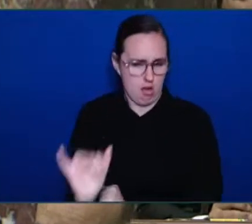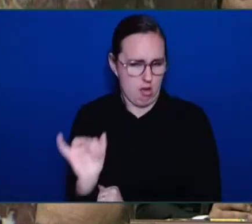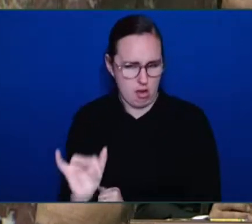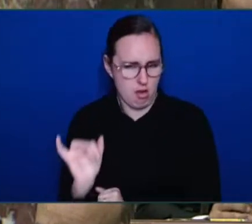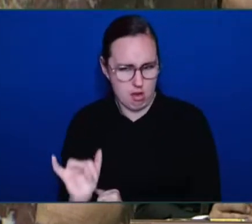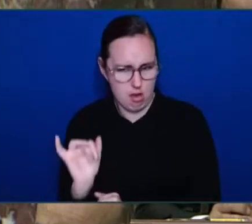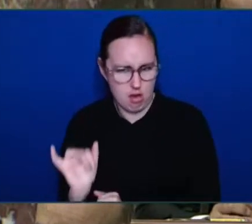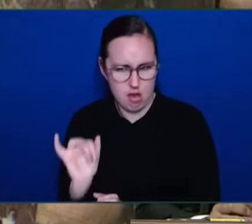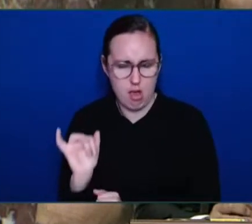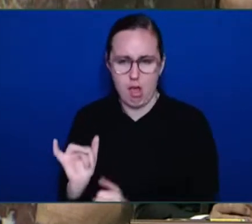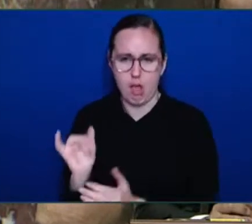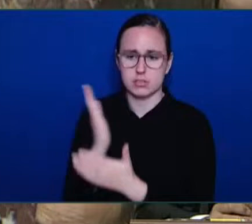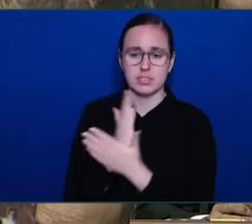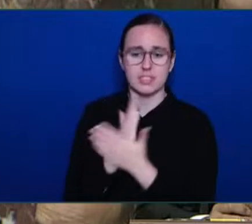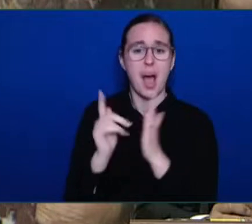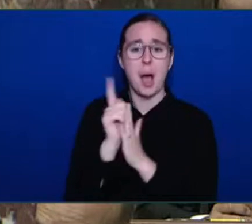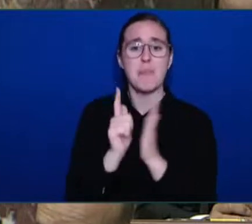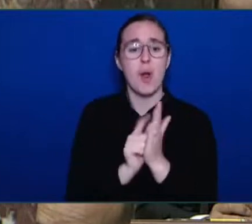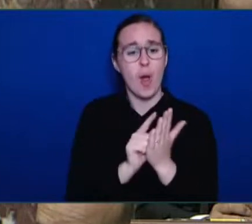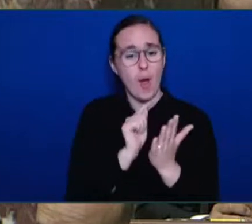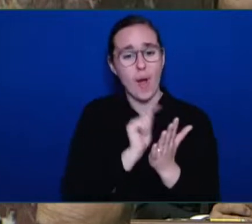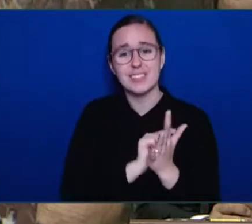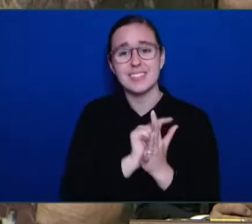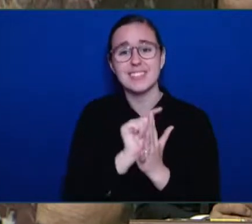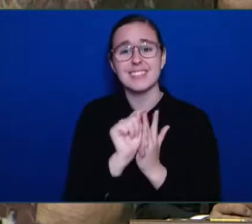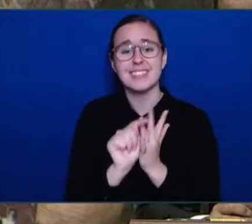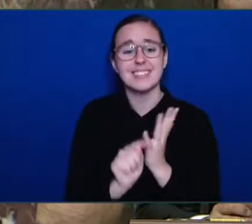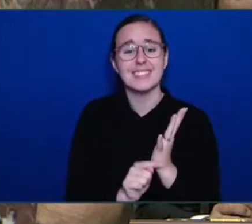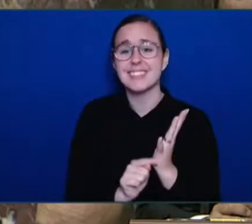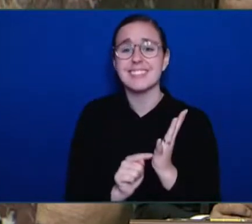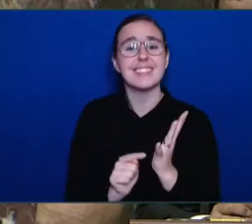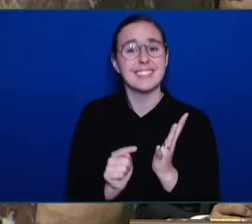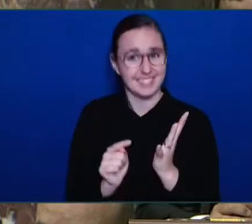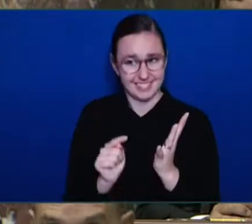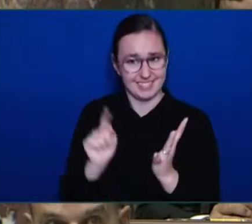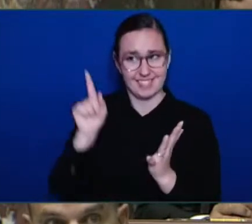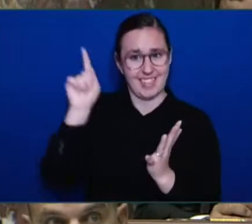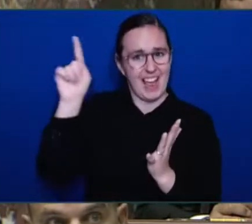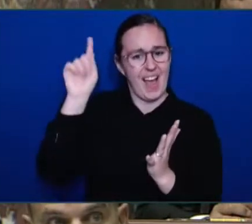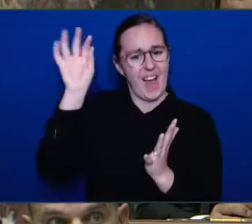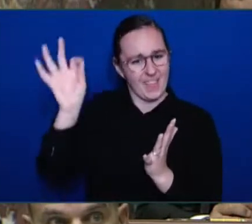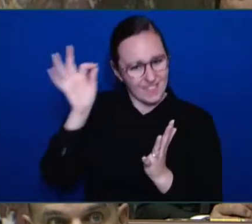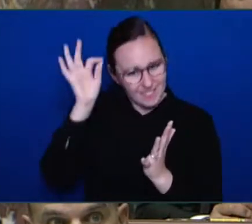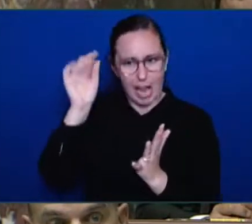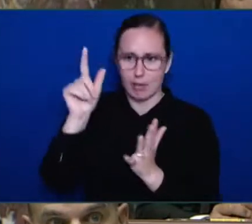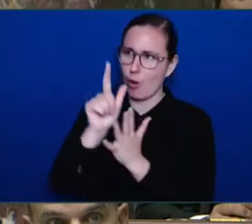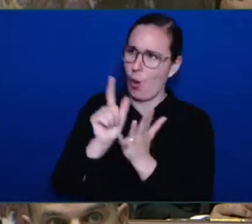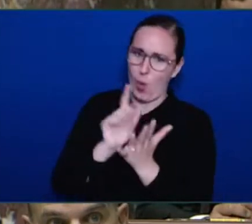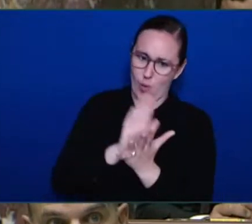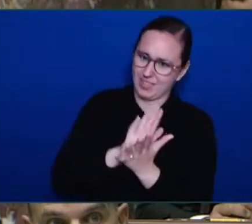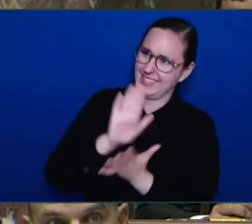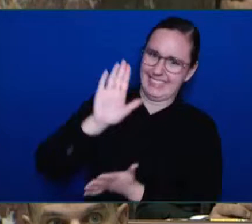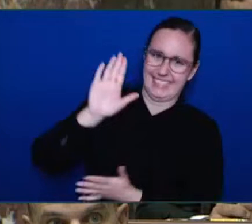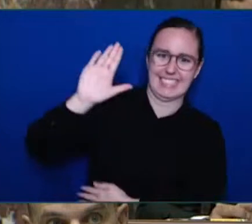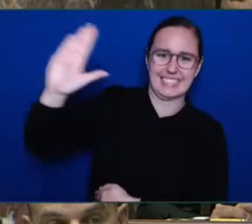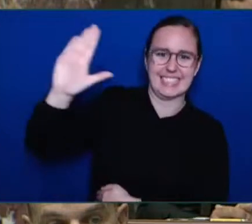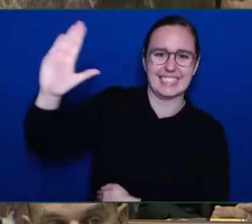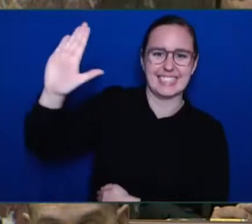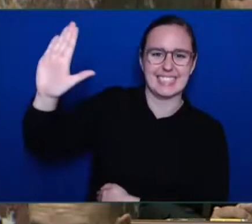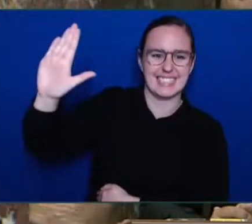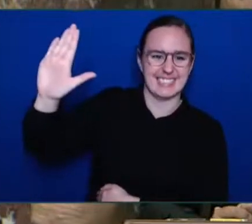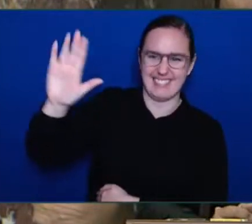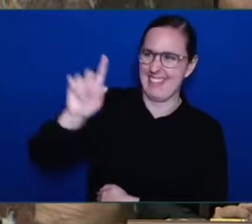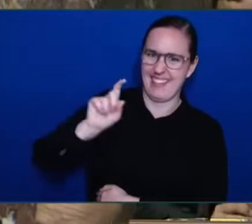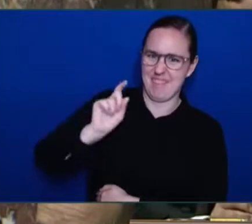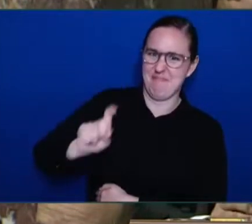day. So, Mr. Speaker, the right to bail, which I gather is catch and release, is somehow is a charter right in